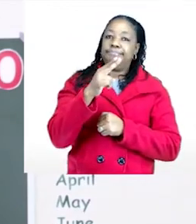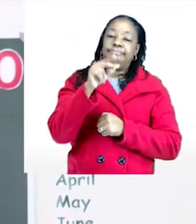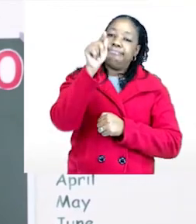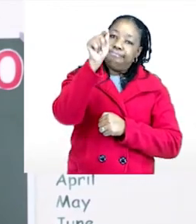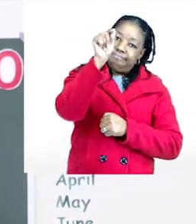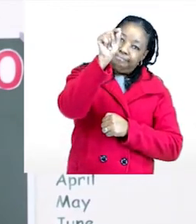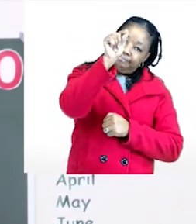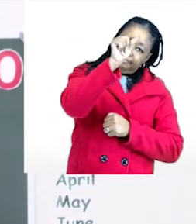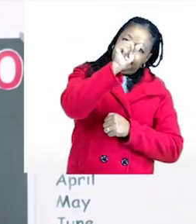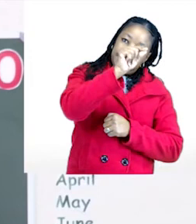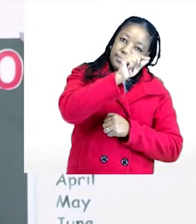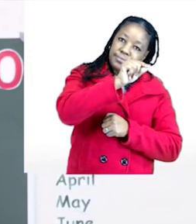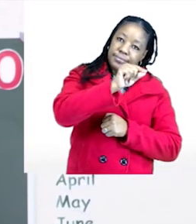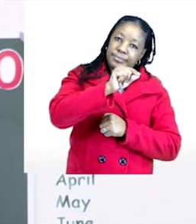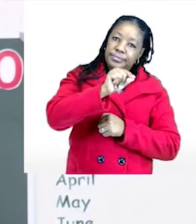up,